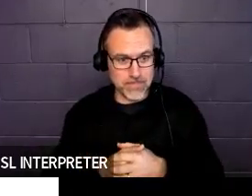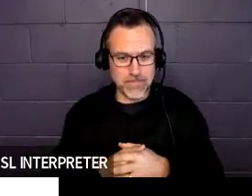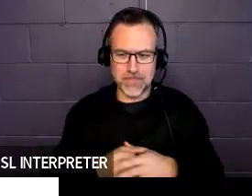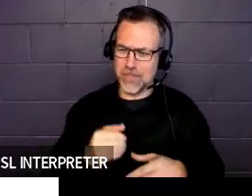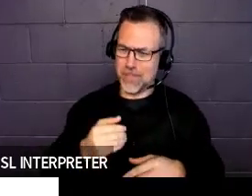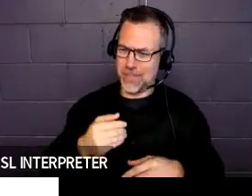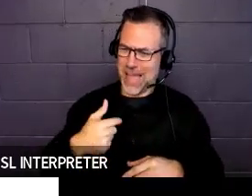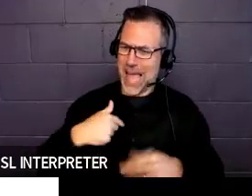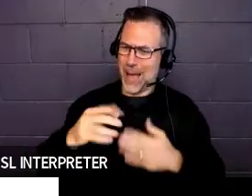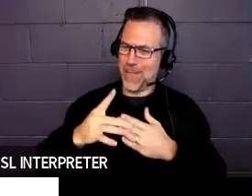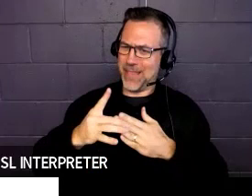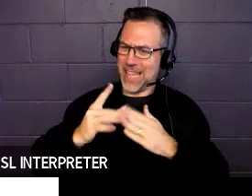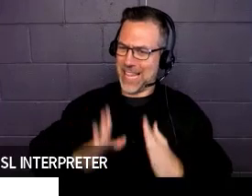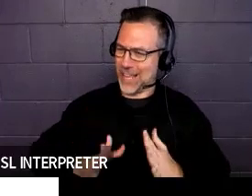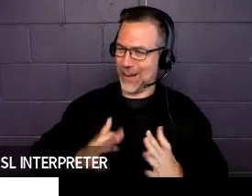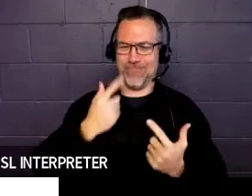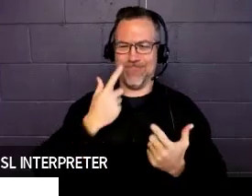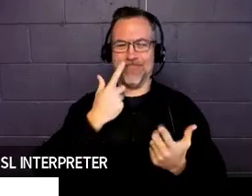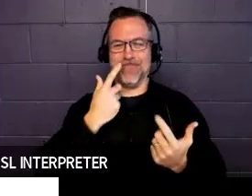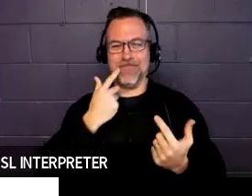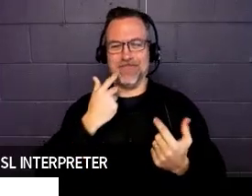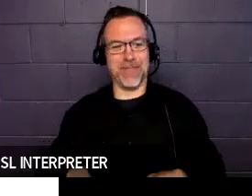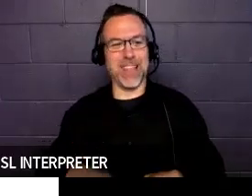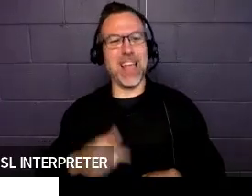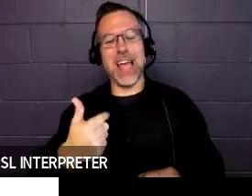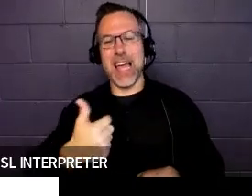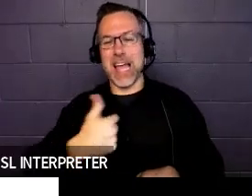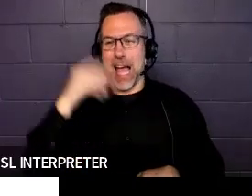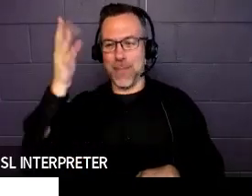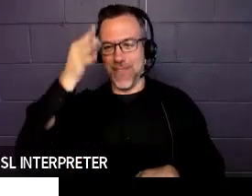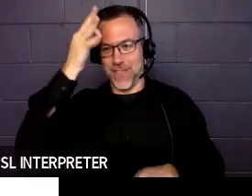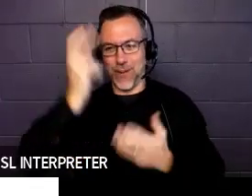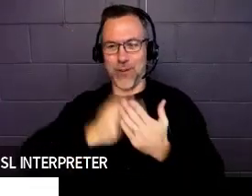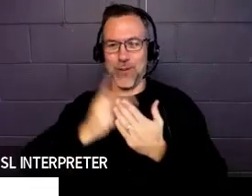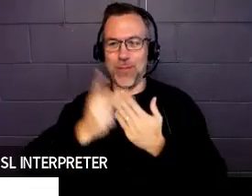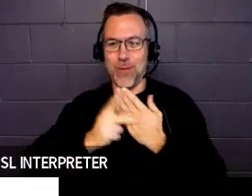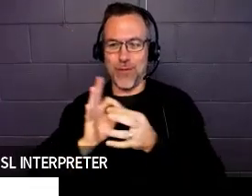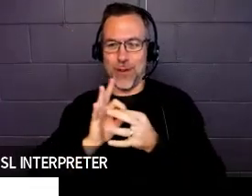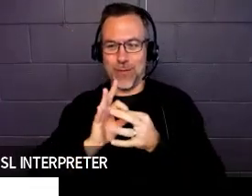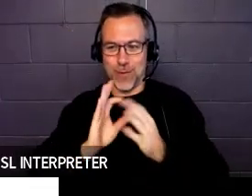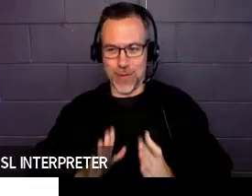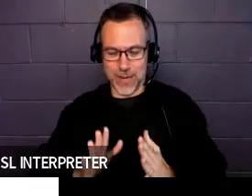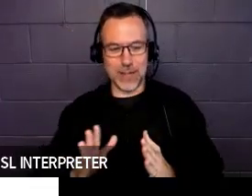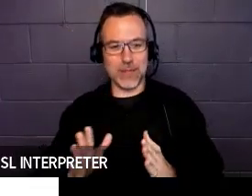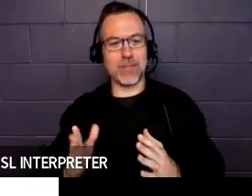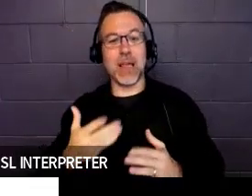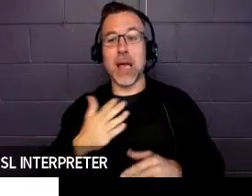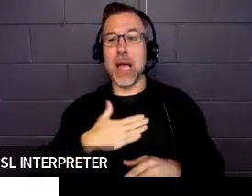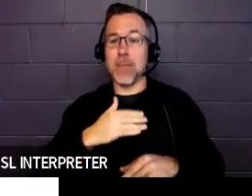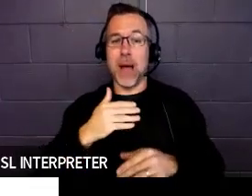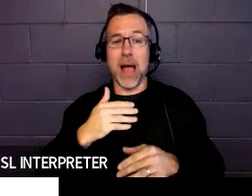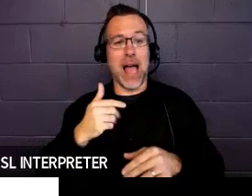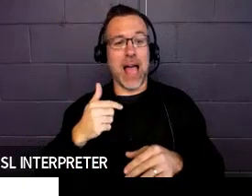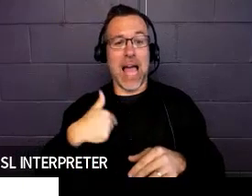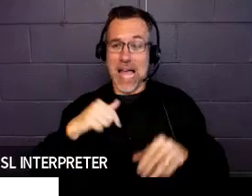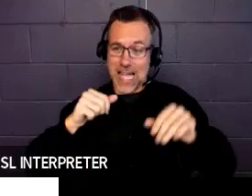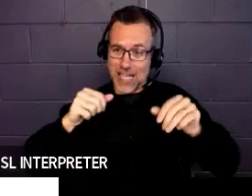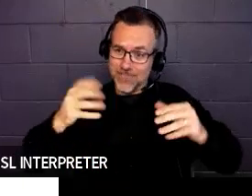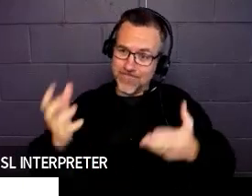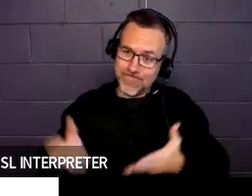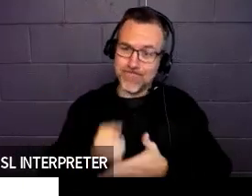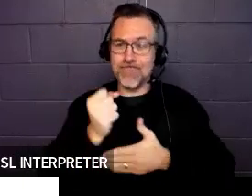leader. Hi, everyone. I'm Colette Sullivan. I'm the Federal Programs Coordinator. I get to work with this exceptional